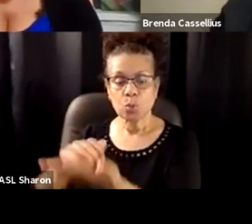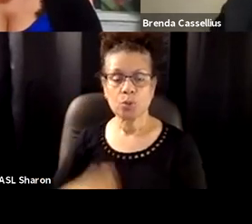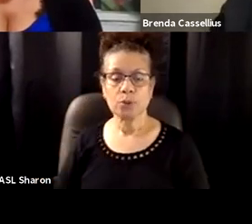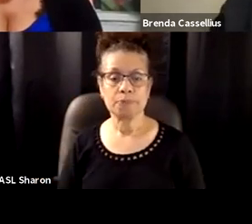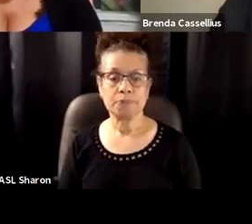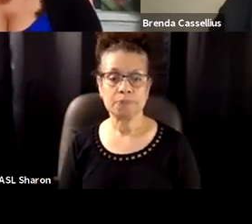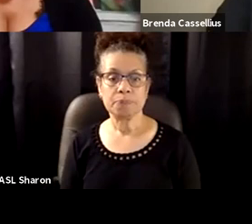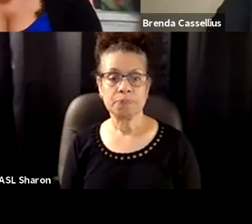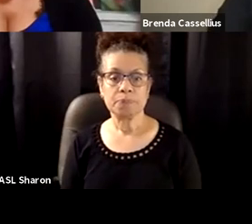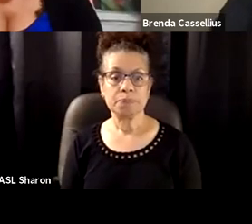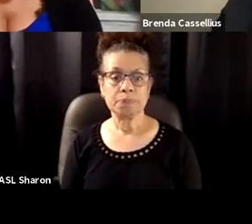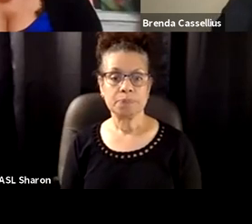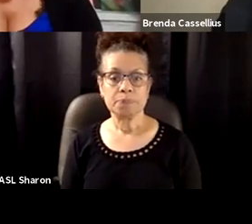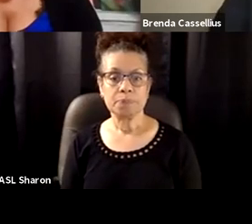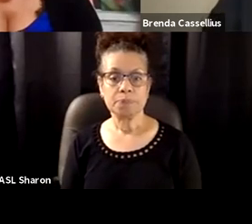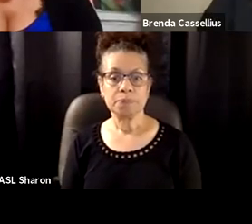estos